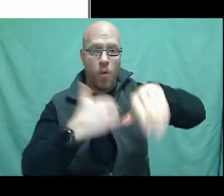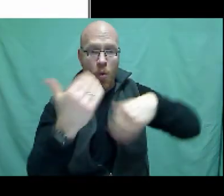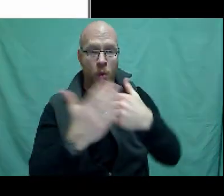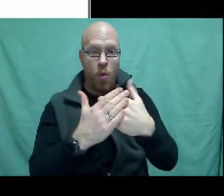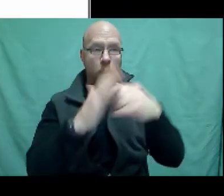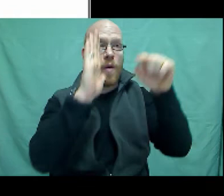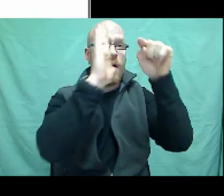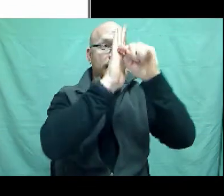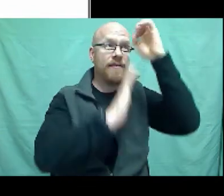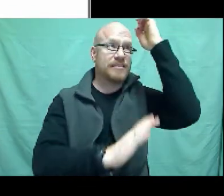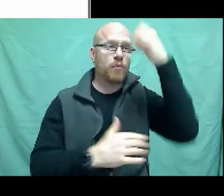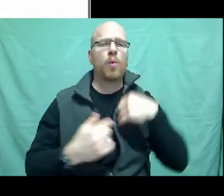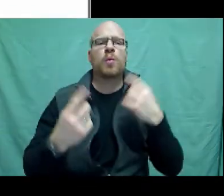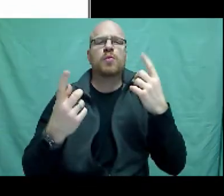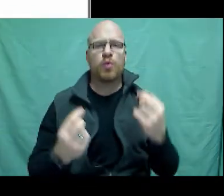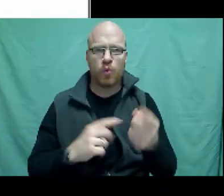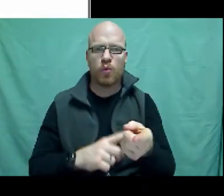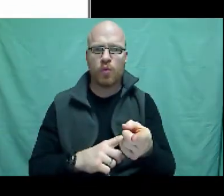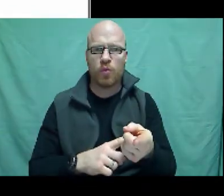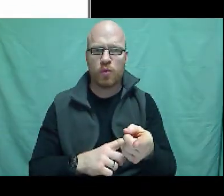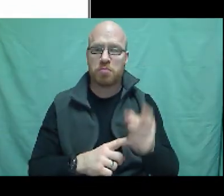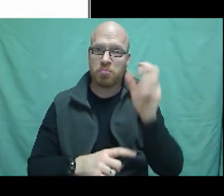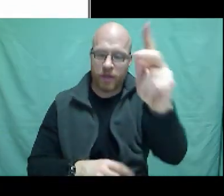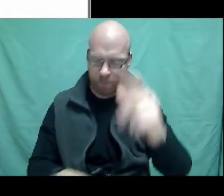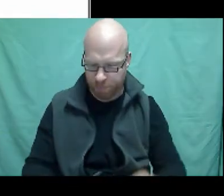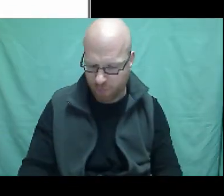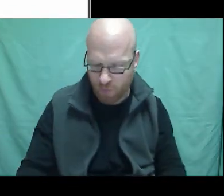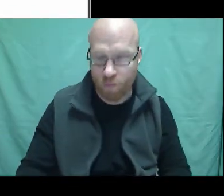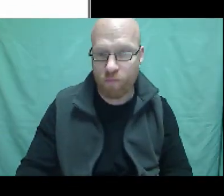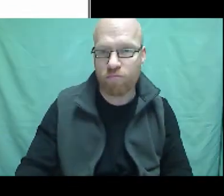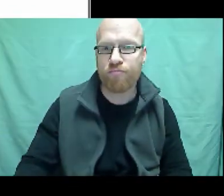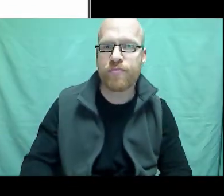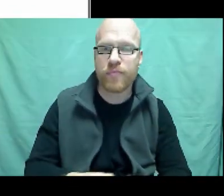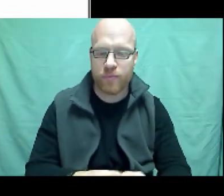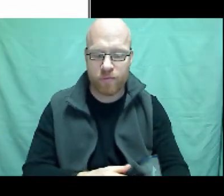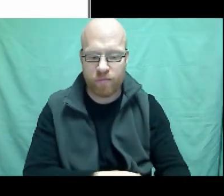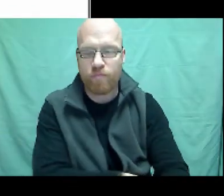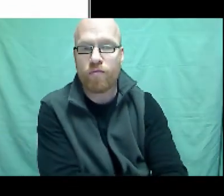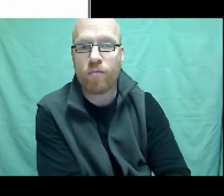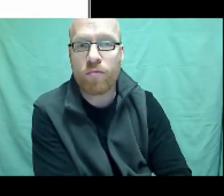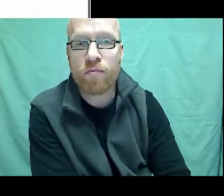If you have a negative exponent, what do you do? If everything's raised to a negative exponent, what do you do?